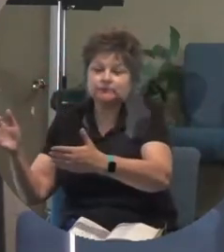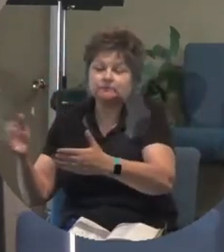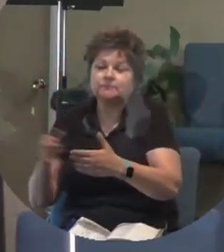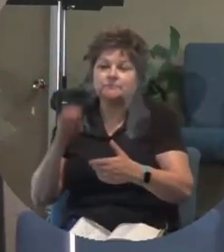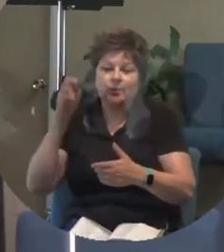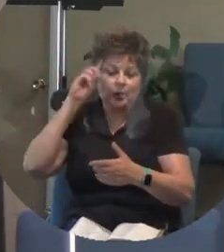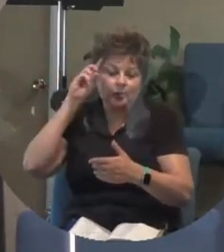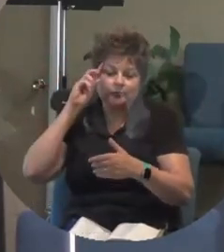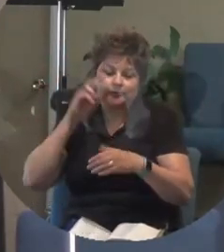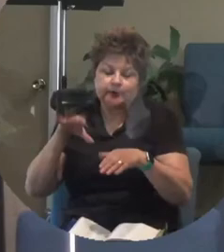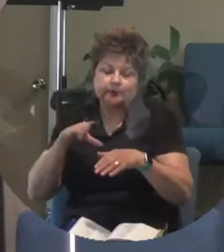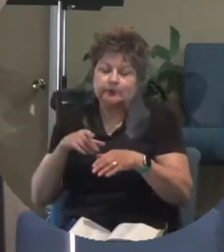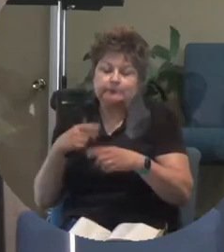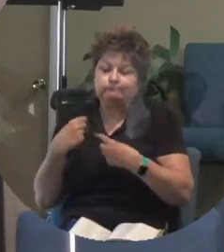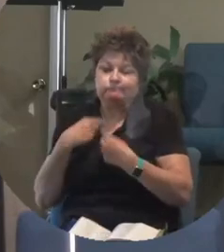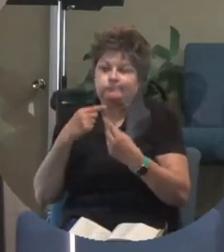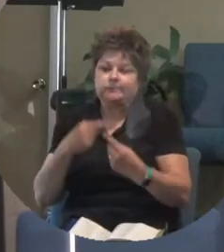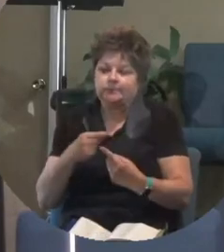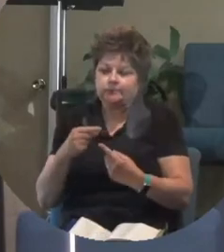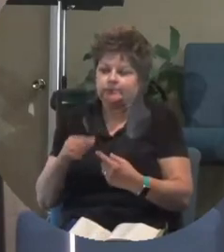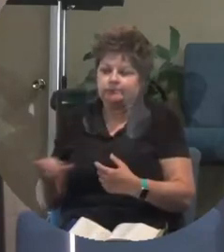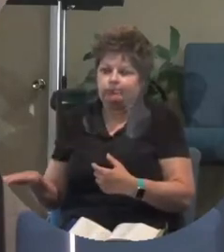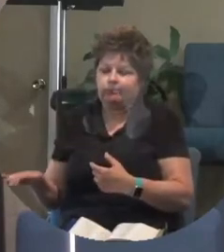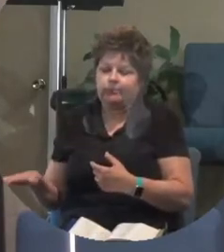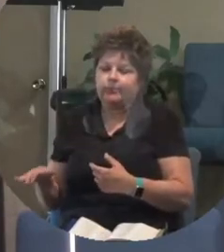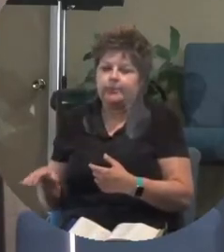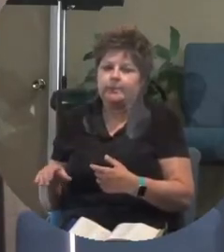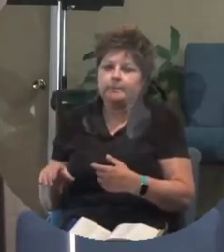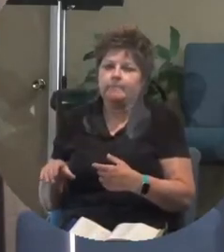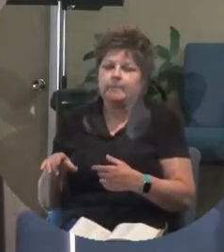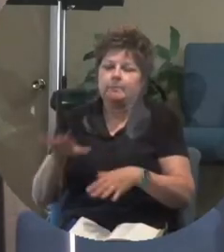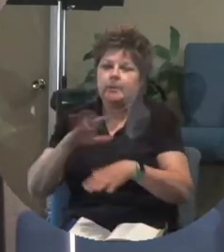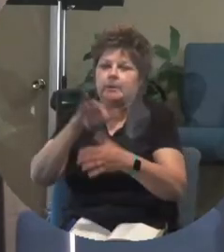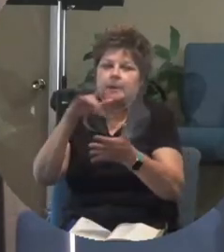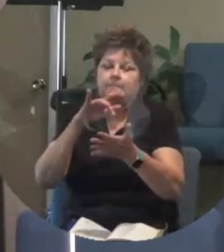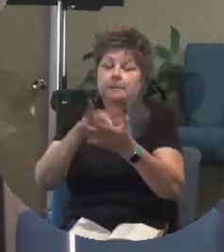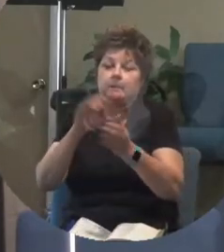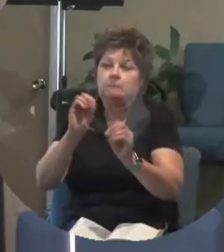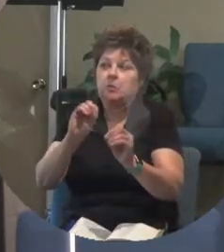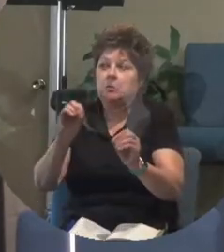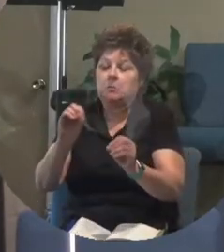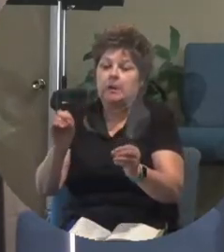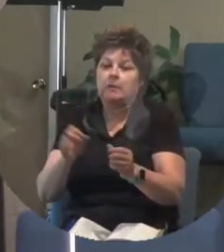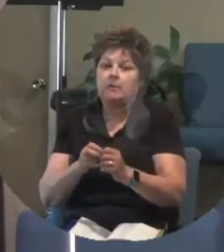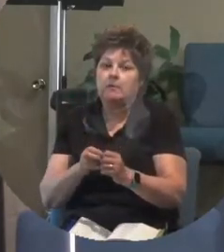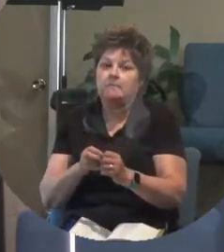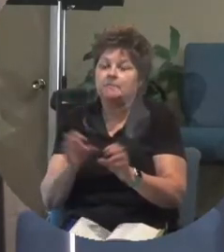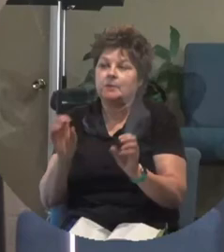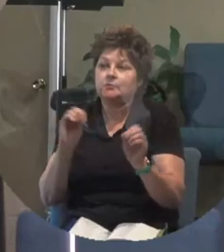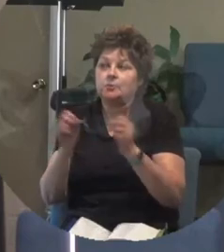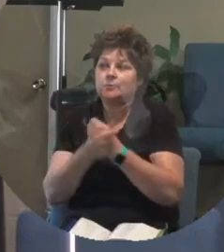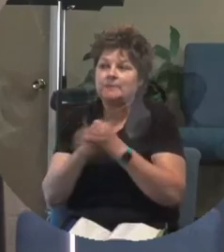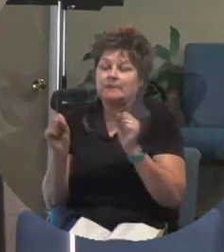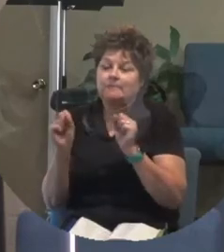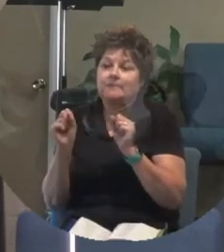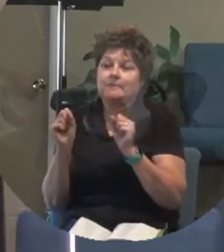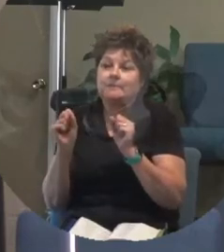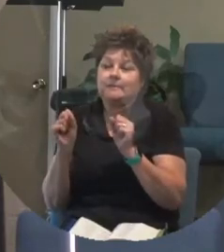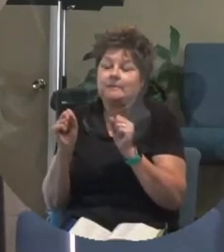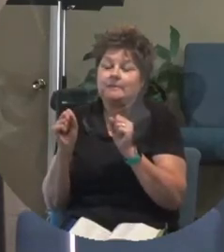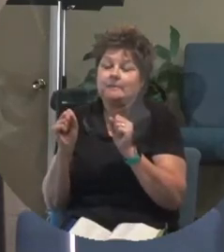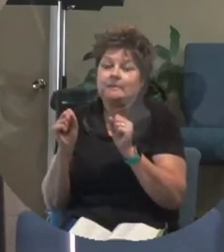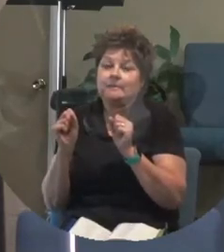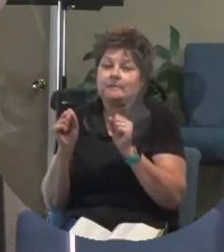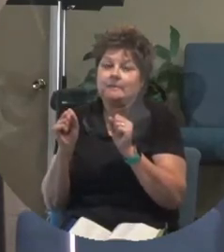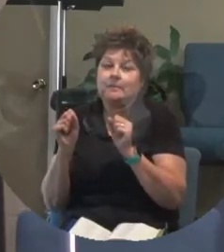who's been doing this since he was a kid, but out in the middle of nowhere, there's no safety.